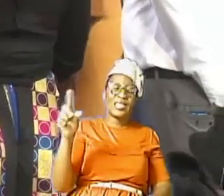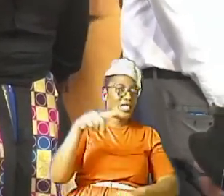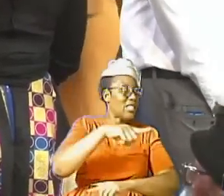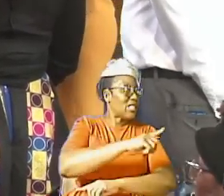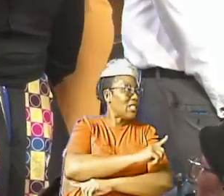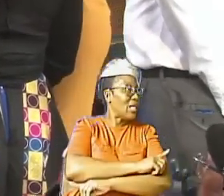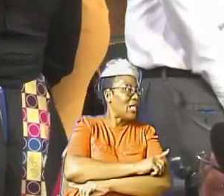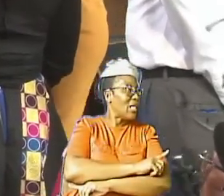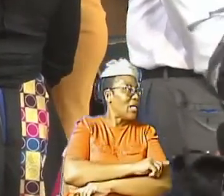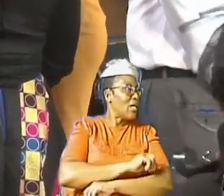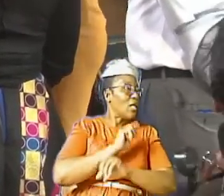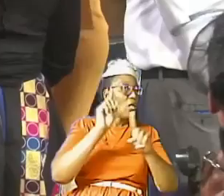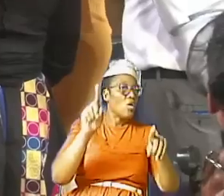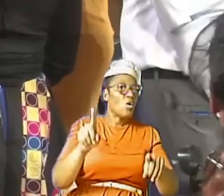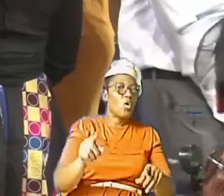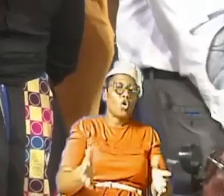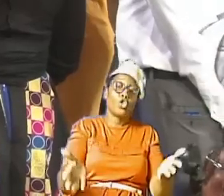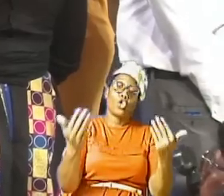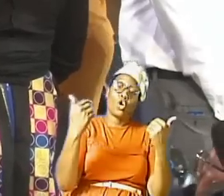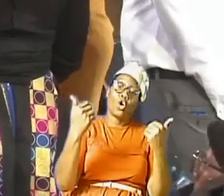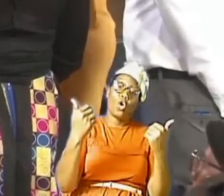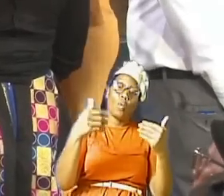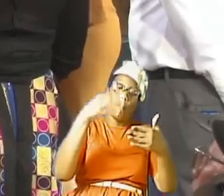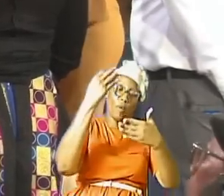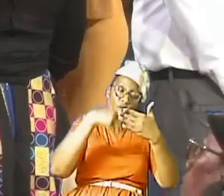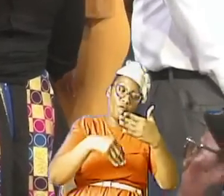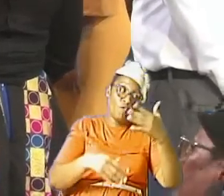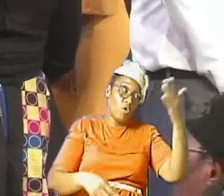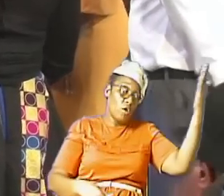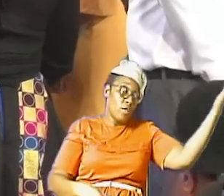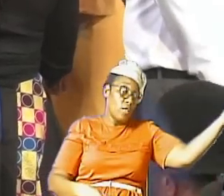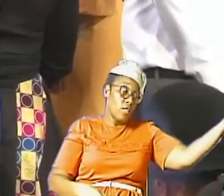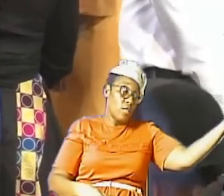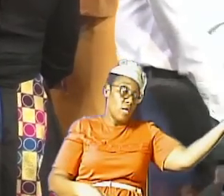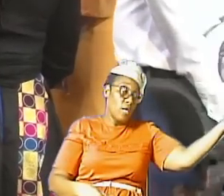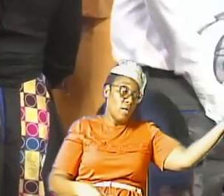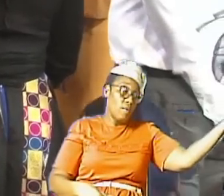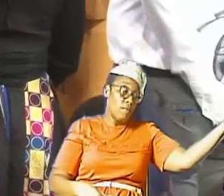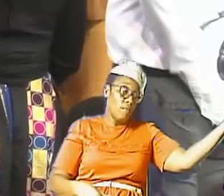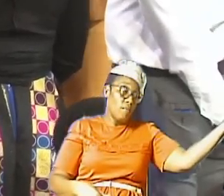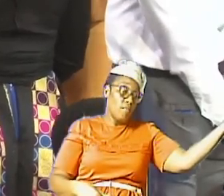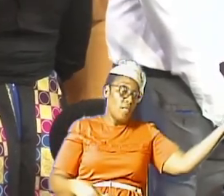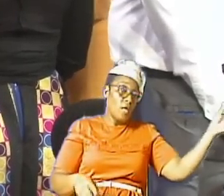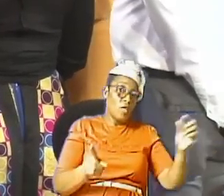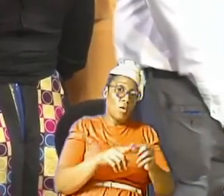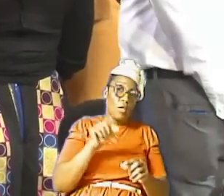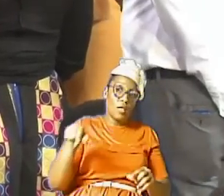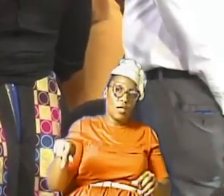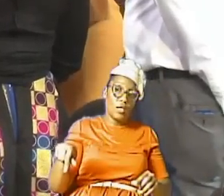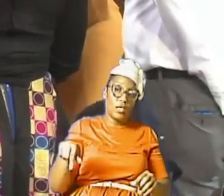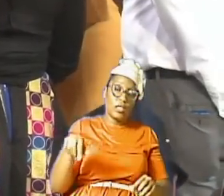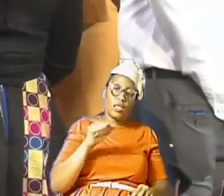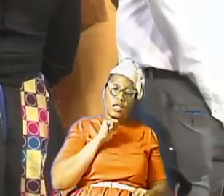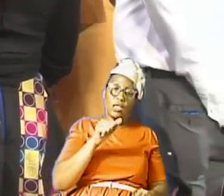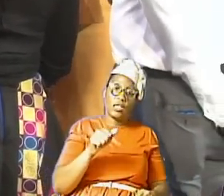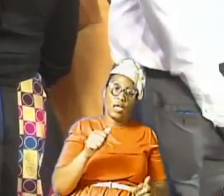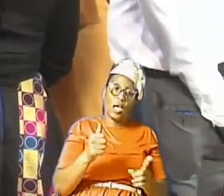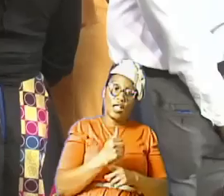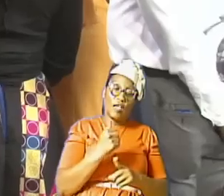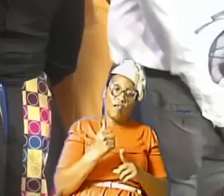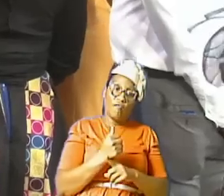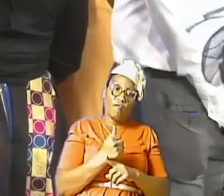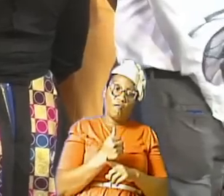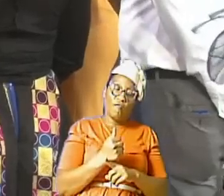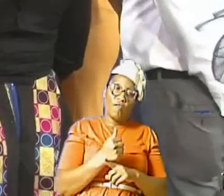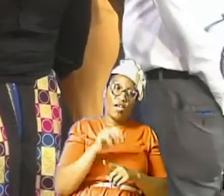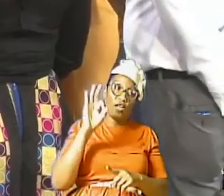day is going to come before you, parents, as a memorial. This is not a fanfare.